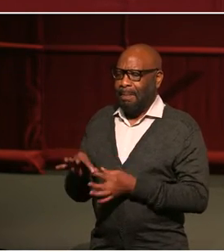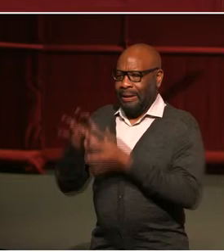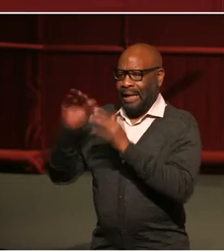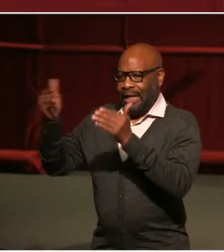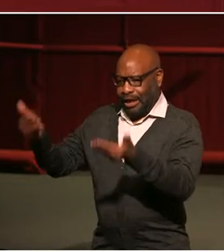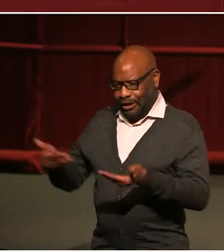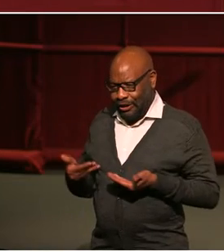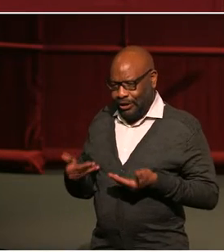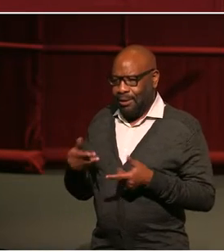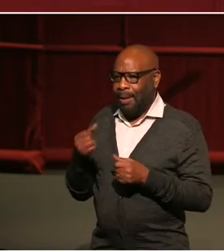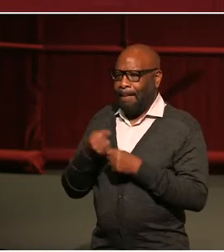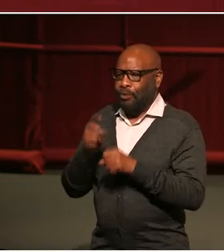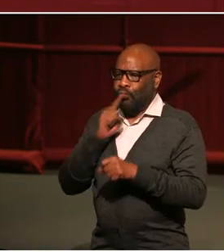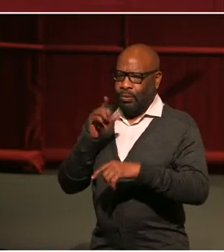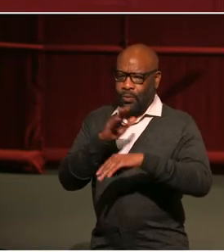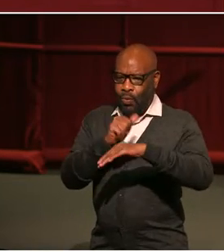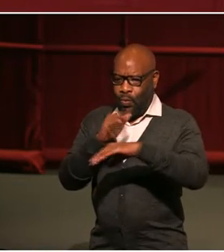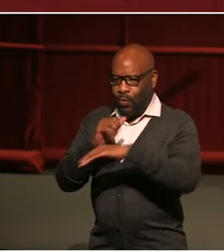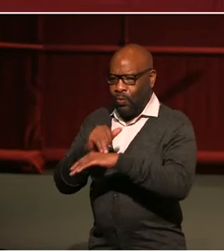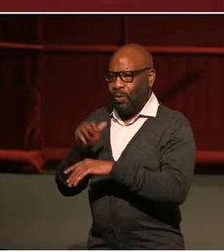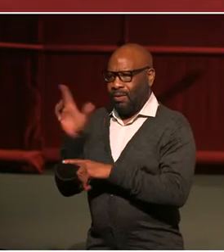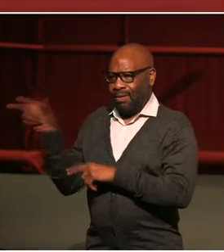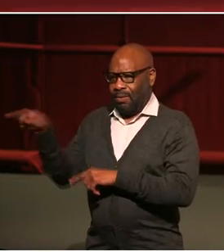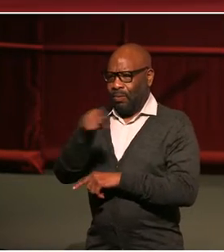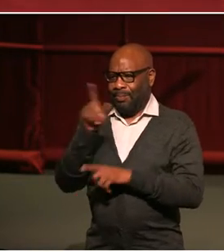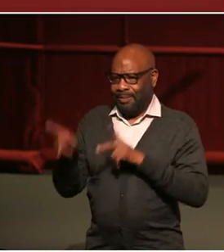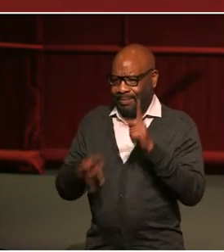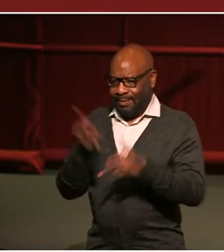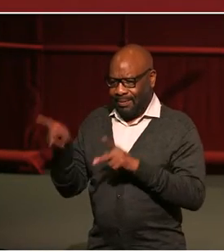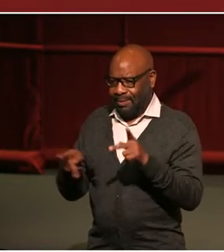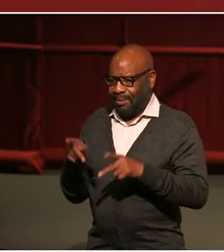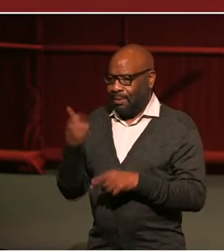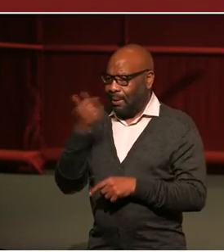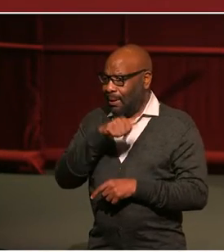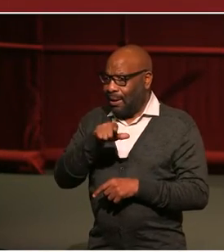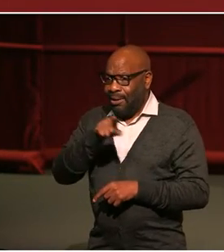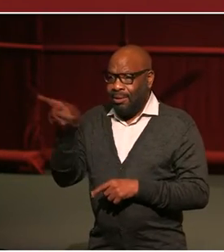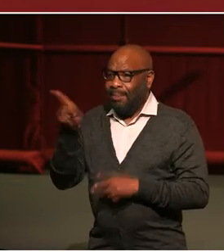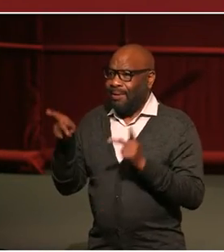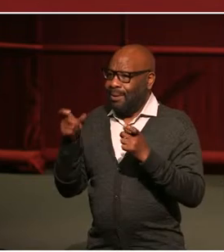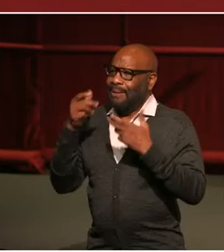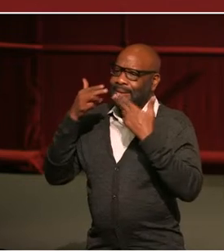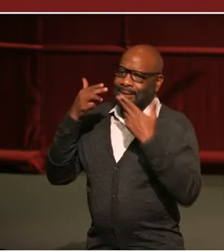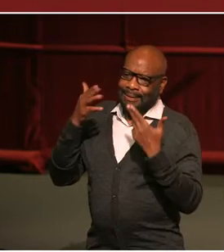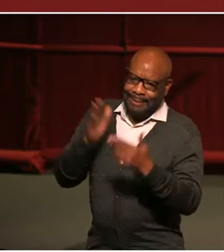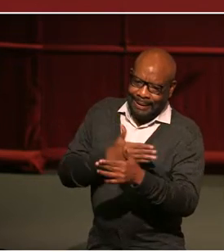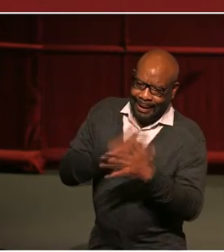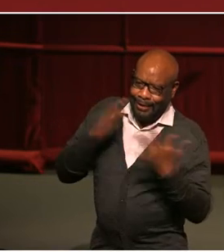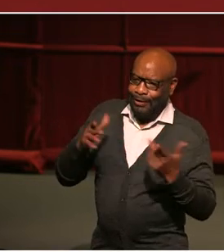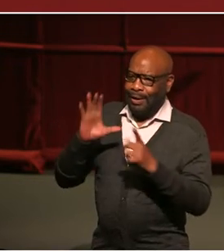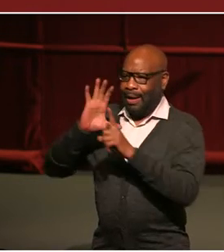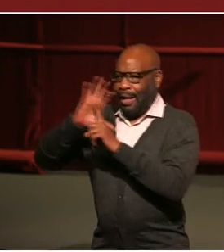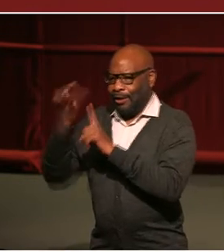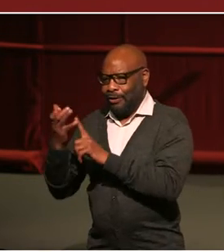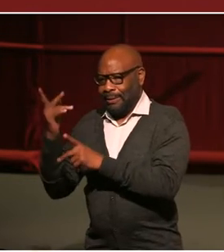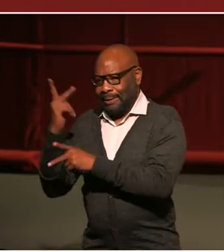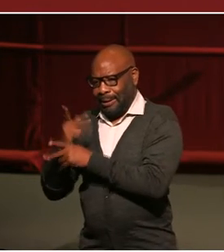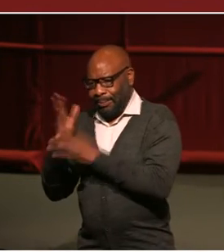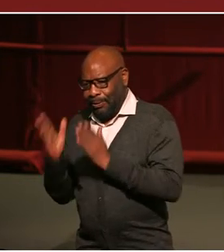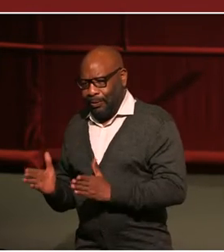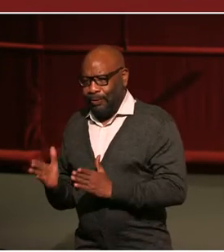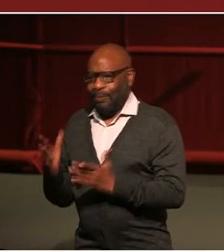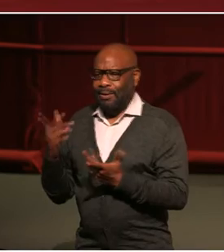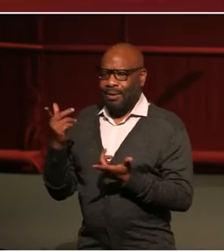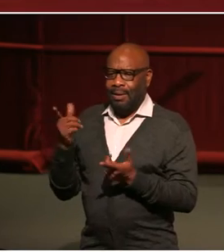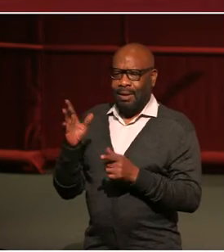people for you. And many of them are the singers, the culture keepers, the people who are sharing their gifts with us tonight in